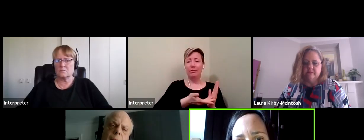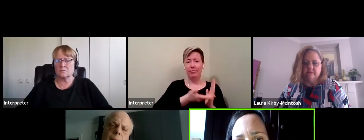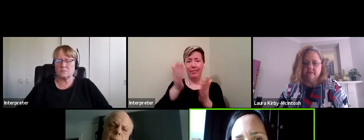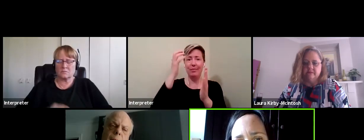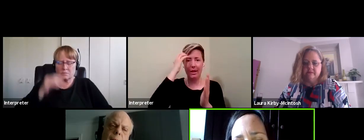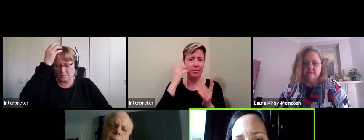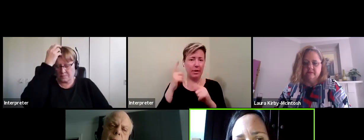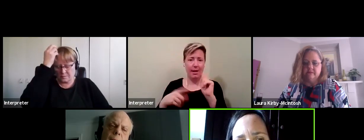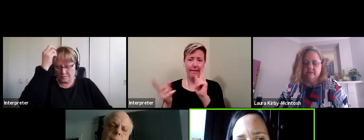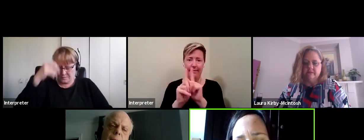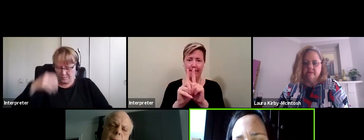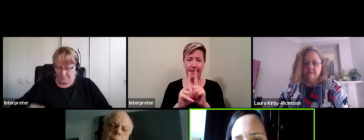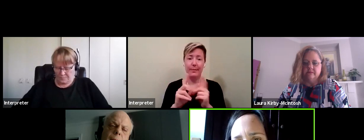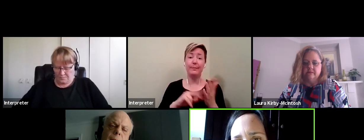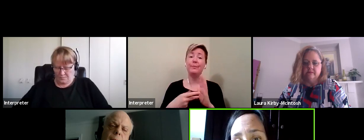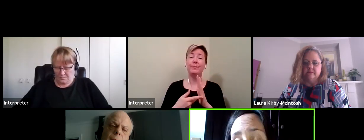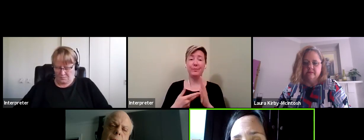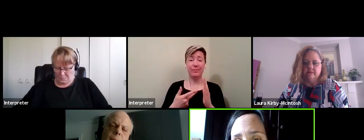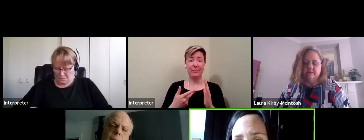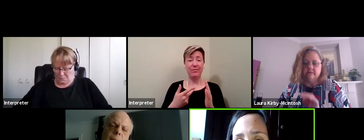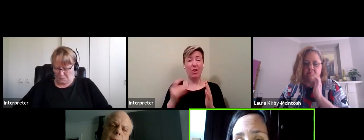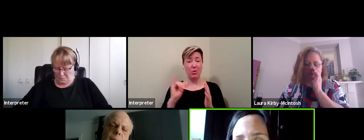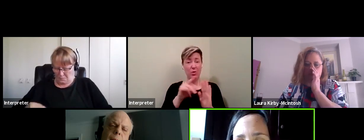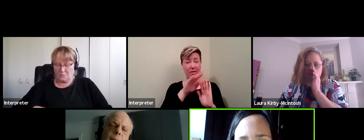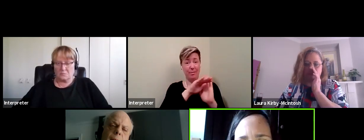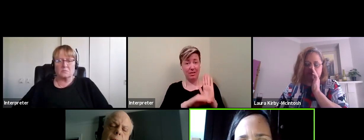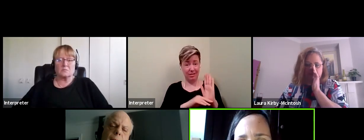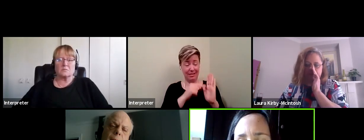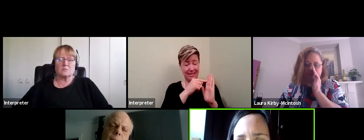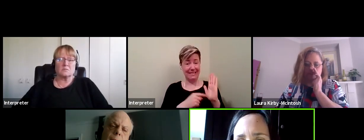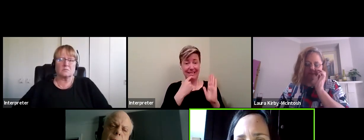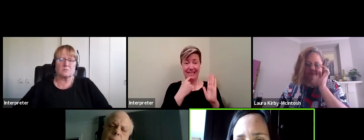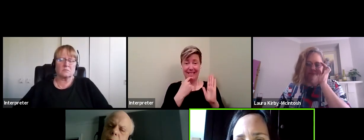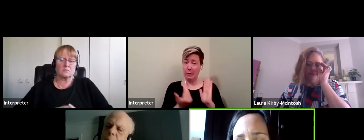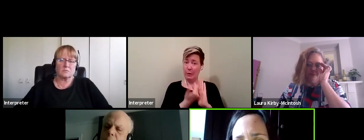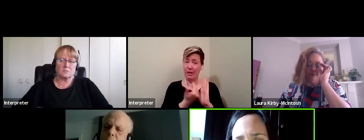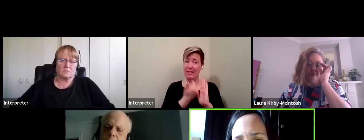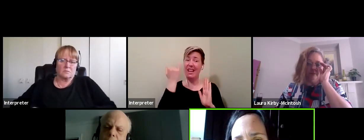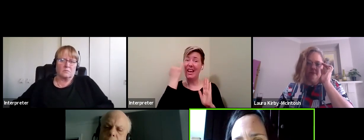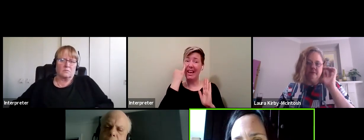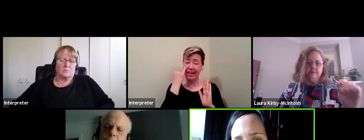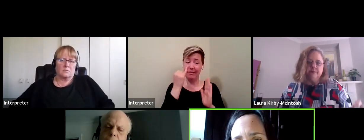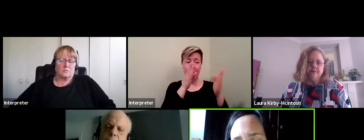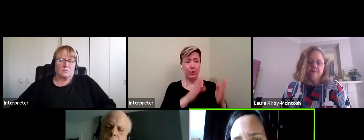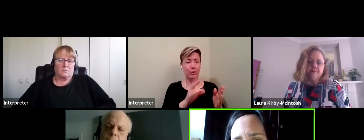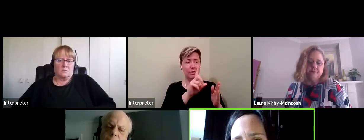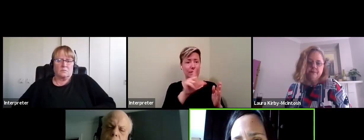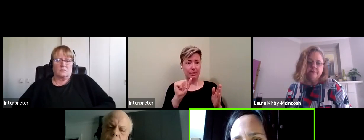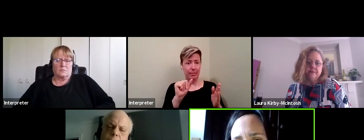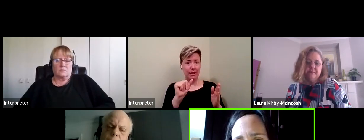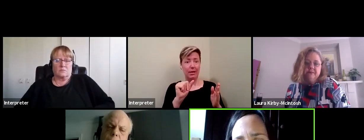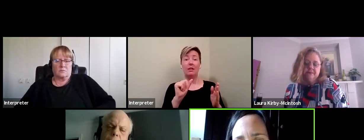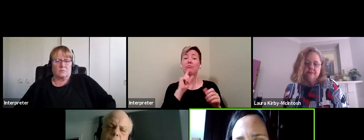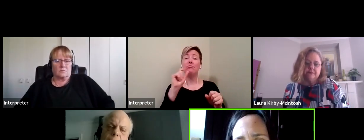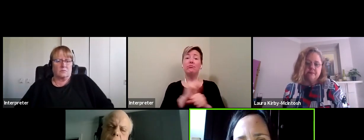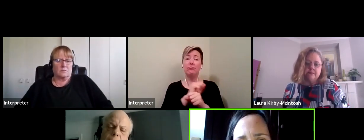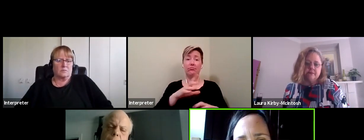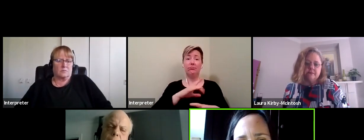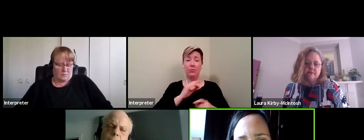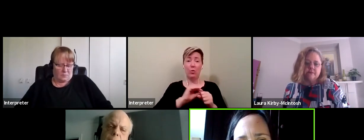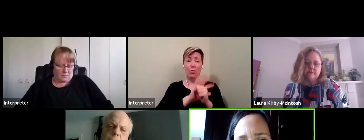kinds of disabilities will not be offered treatment if they are hospitalized or if they require it. So we were talking about access to ventilators and access